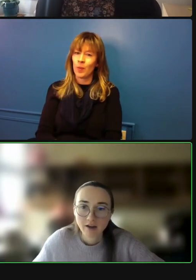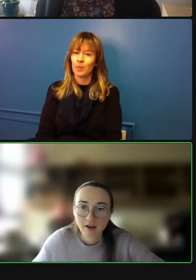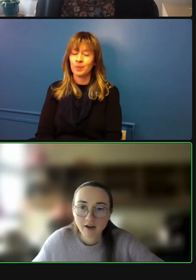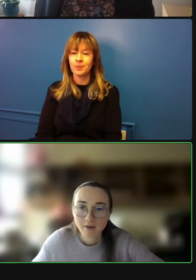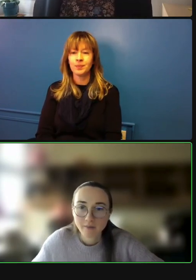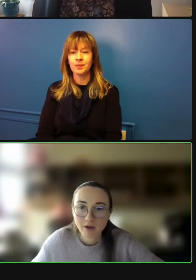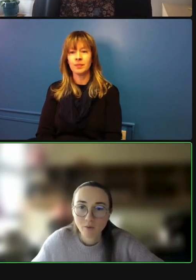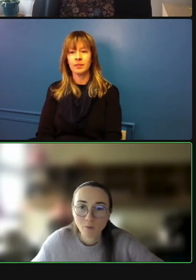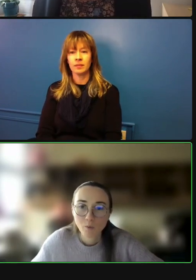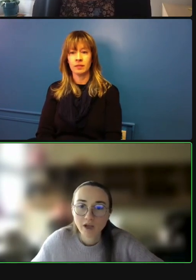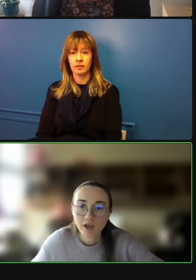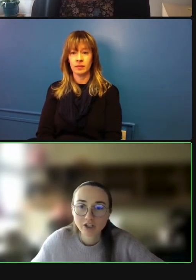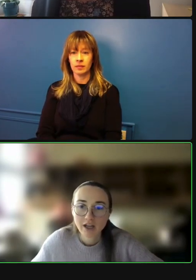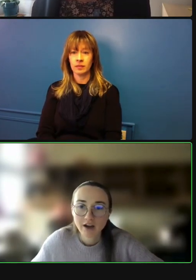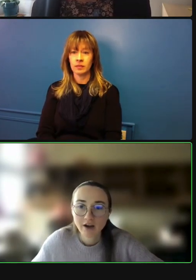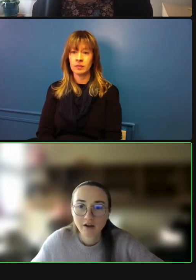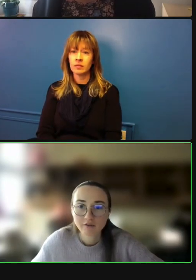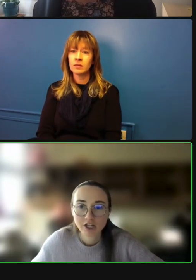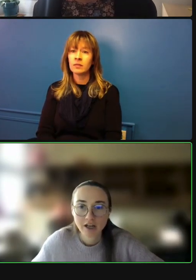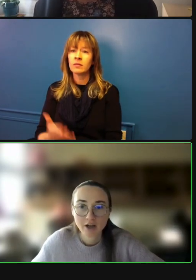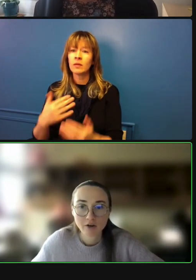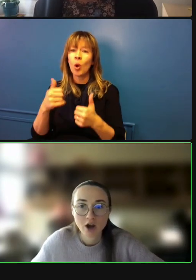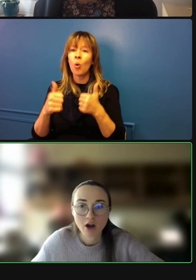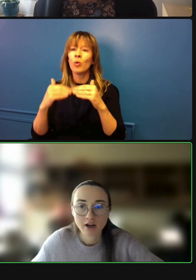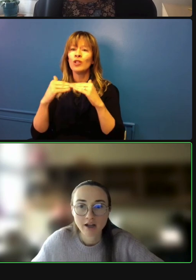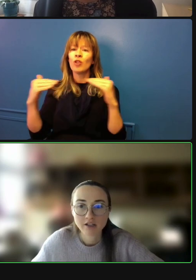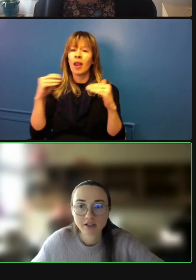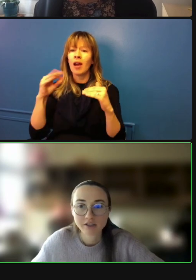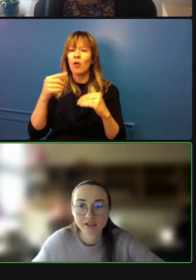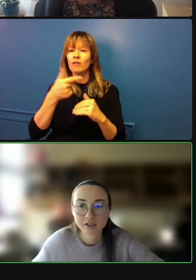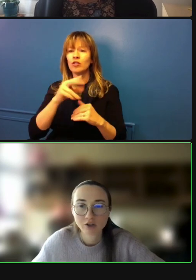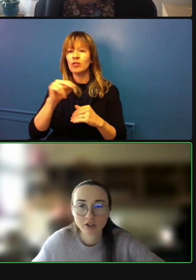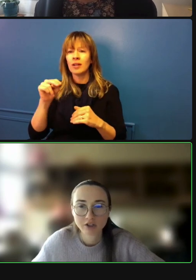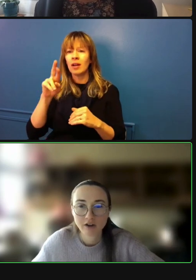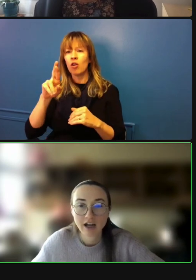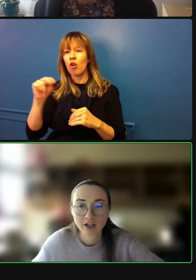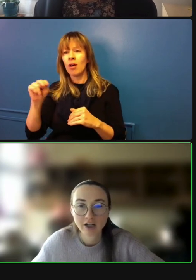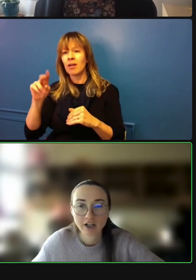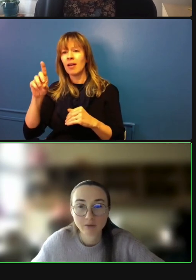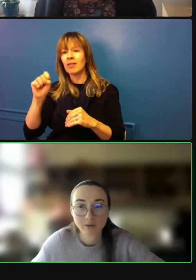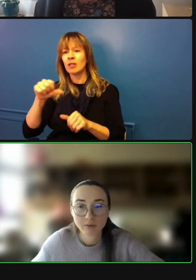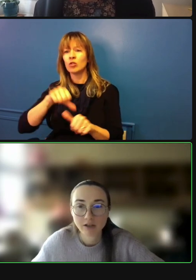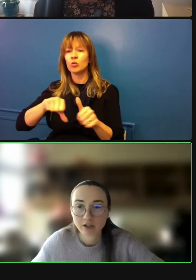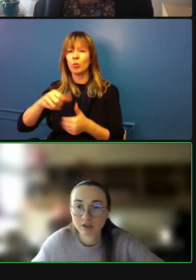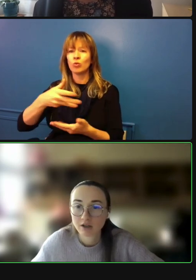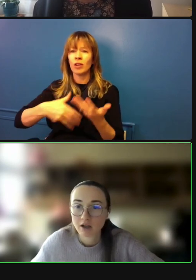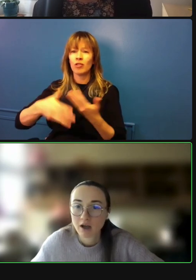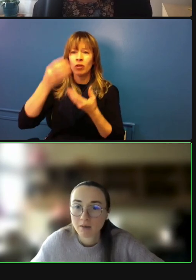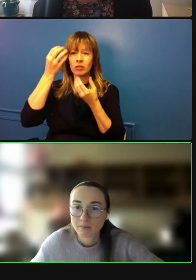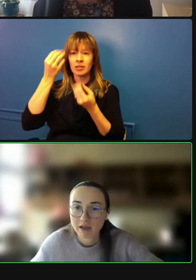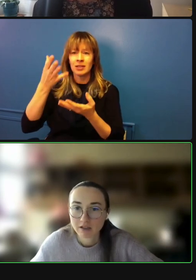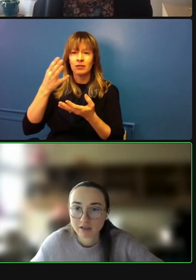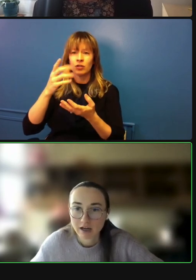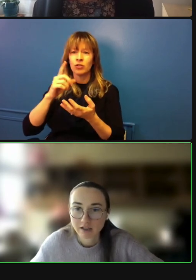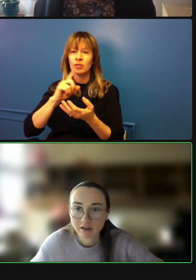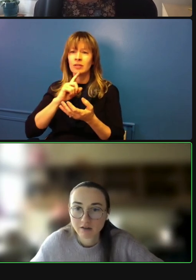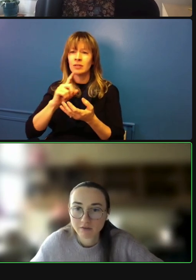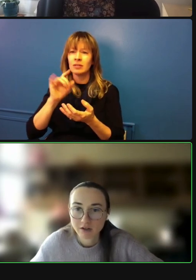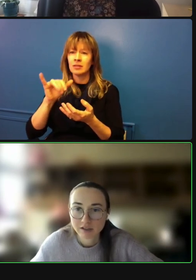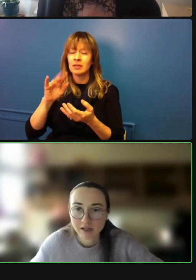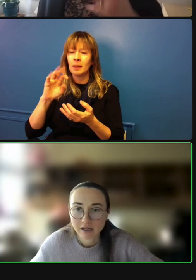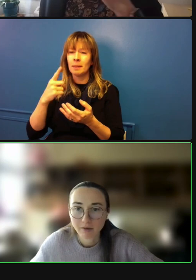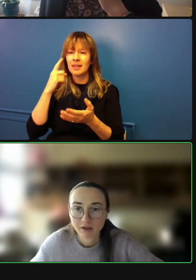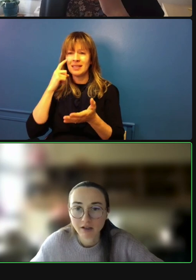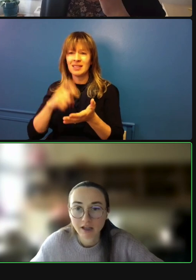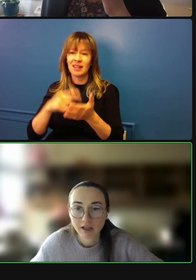All right. Which layer of GNN or RNN does the social interaction information being